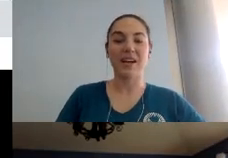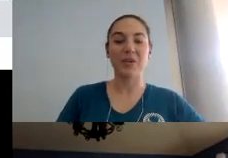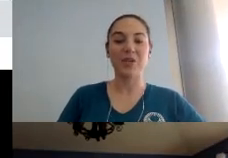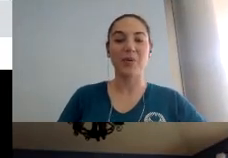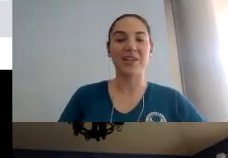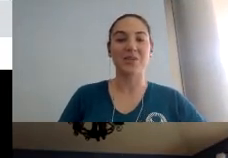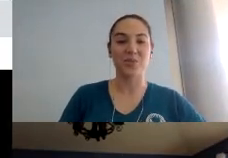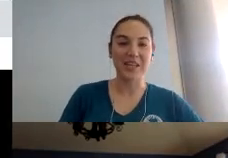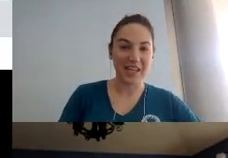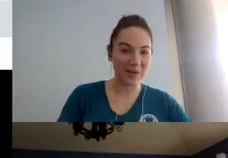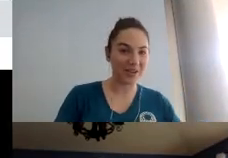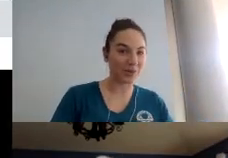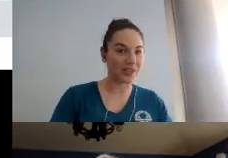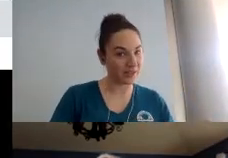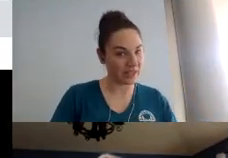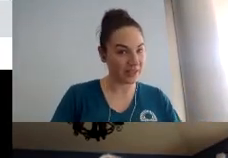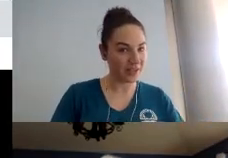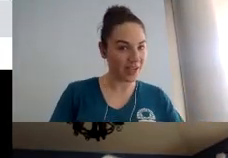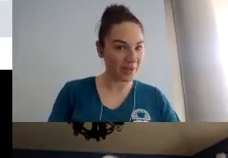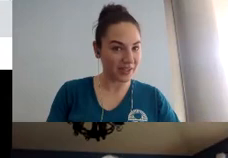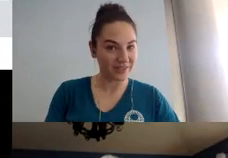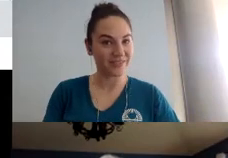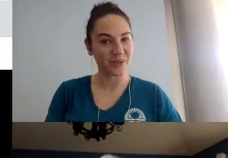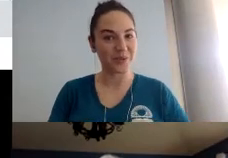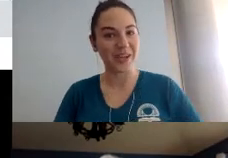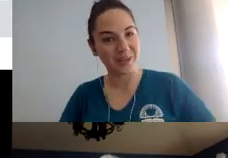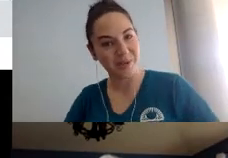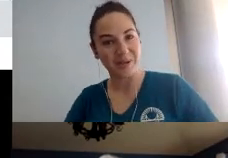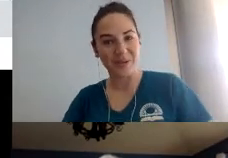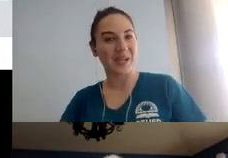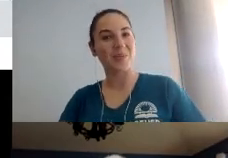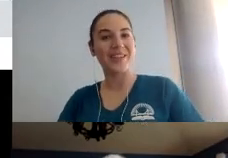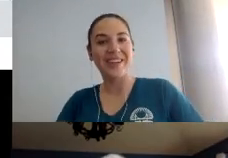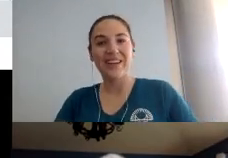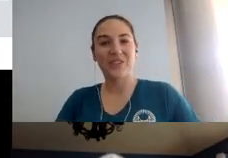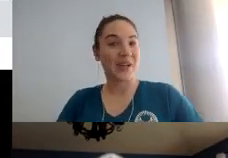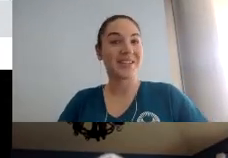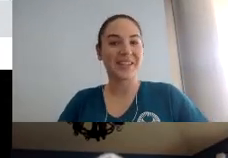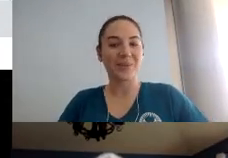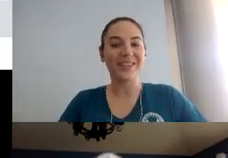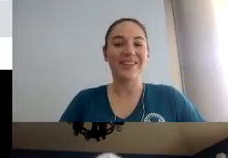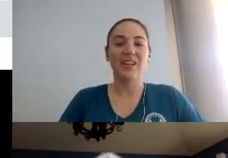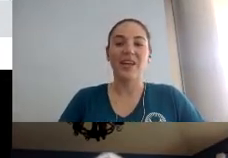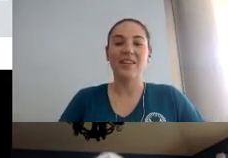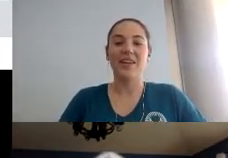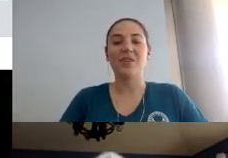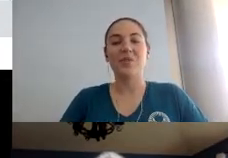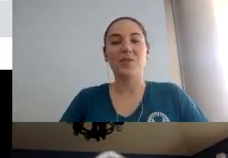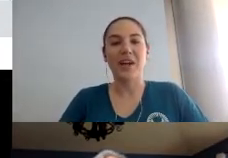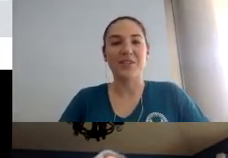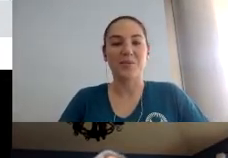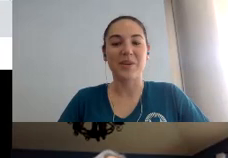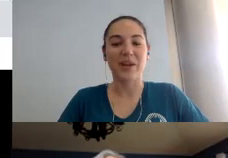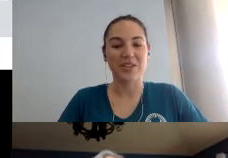then I want you to practice renaming or deleting a topic. So try and rename one, try and delete one. And then I also